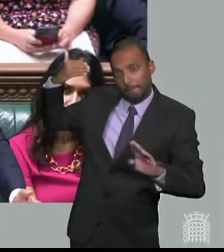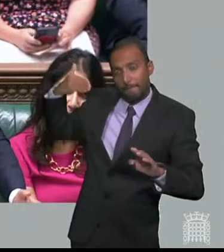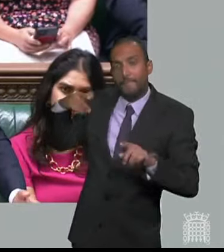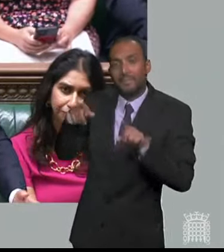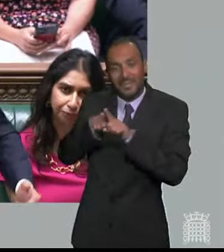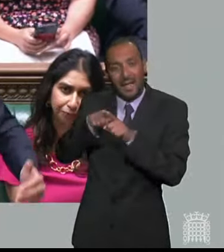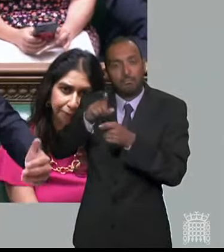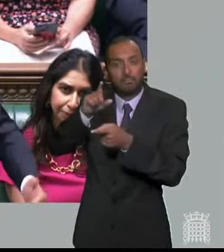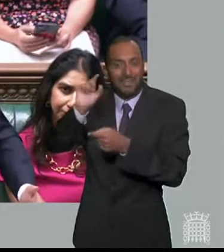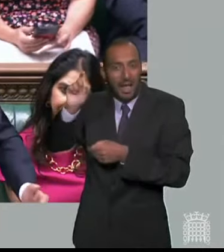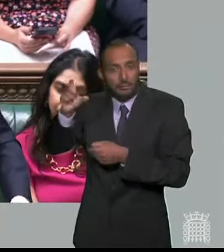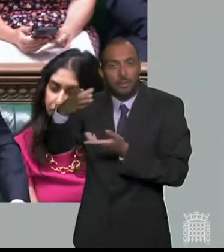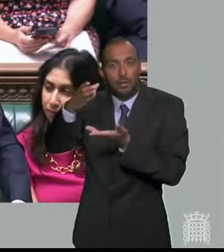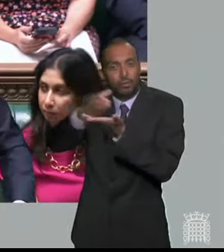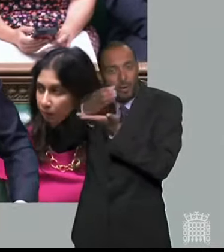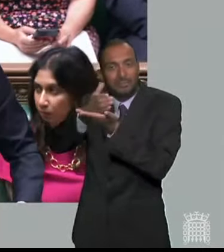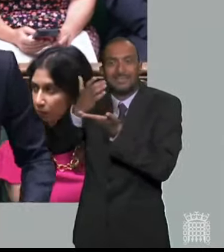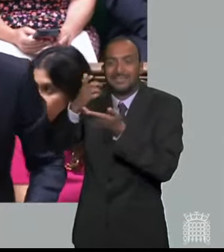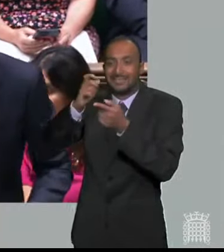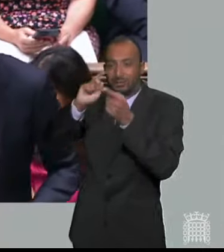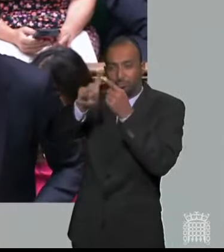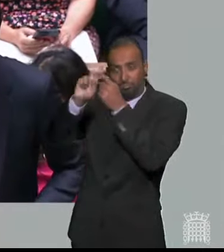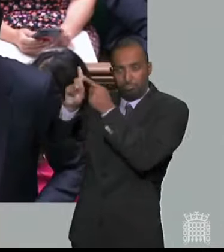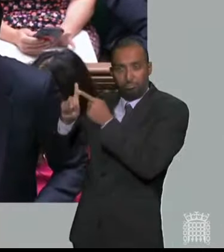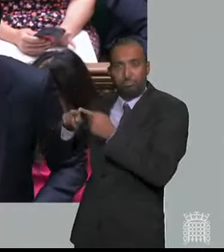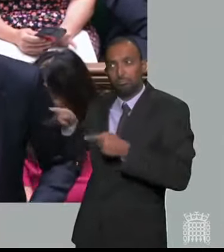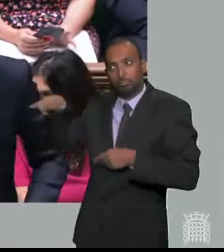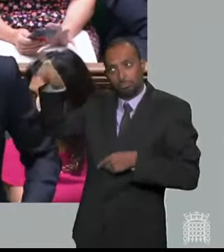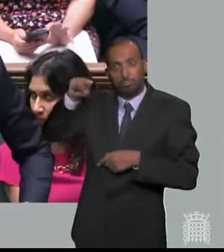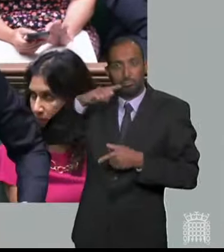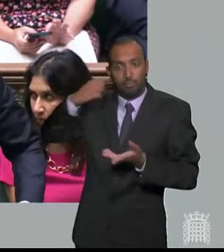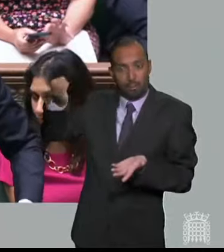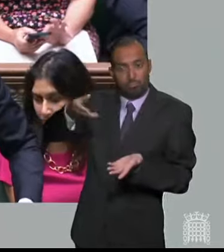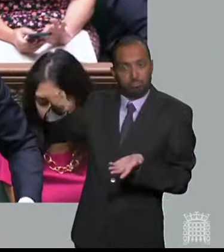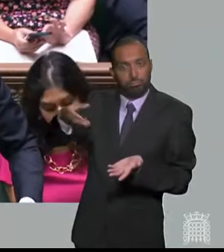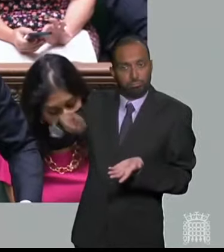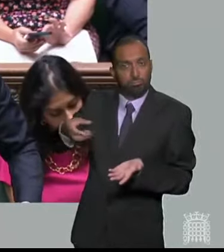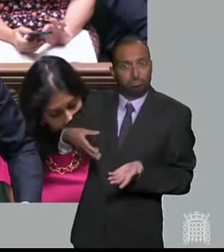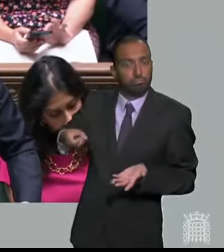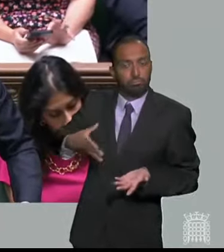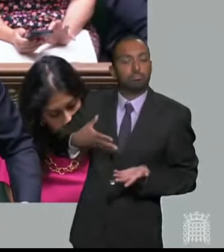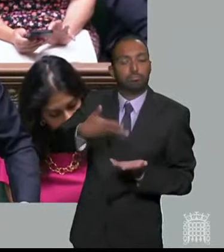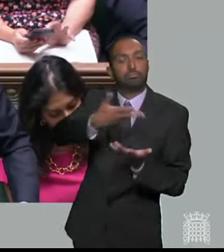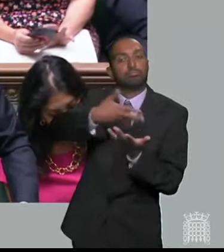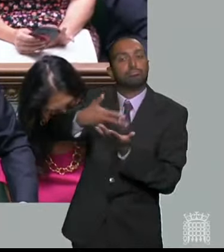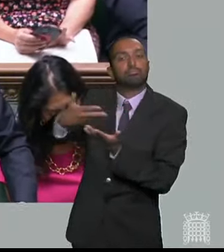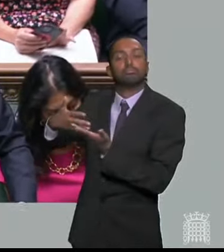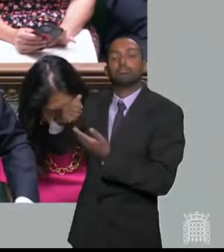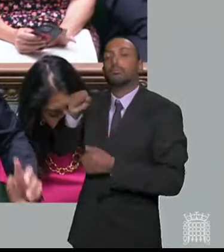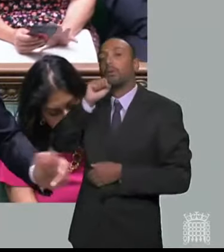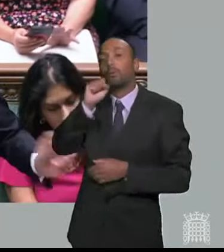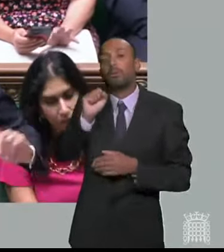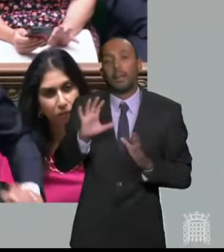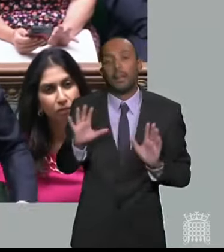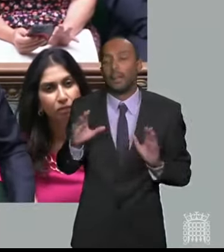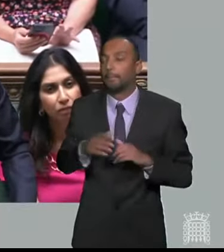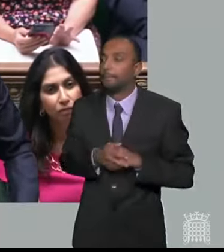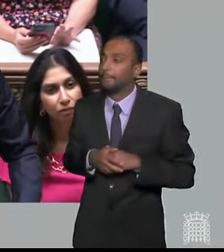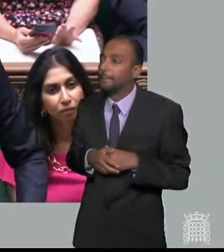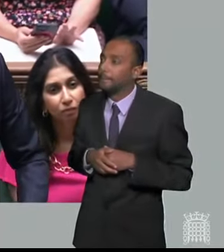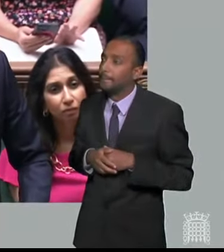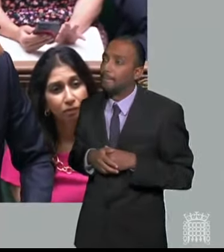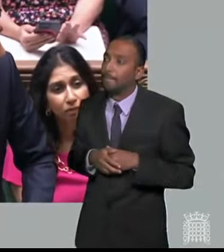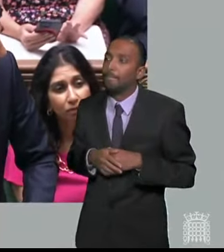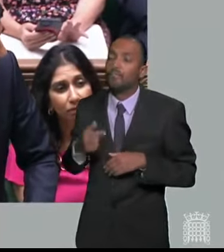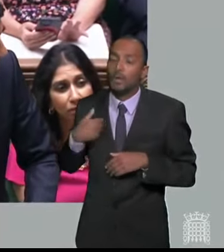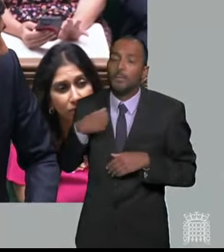our recent calls for evidence. Of course, we want to hear from them to highlight and get a sense of the issues that she specifically raised, but I'll